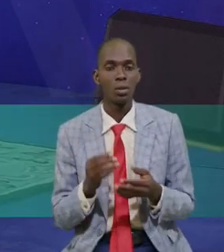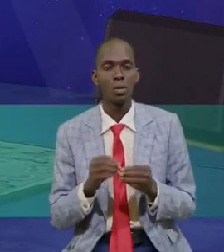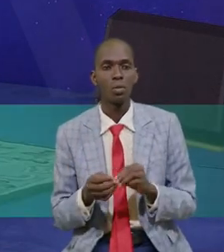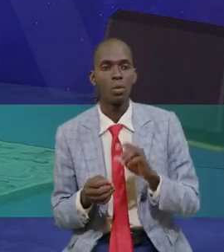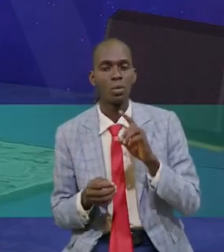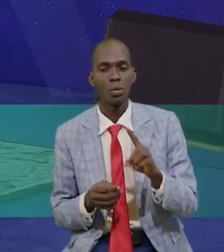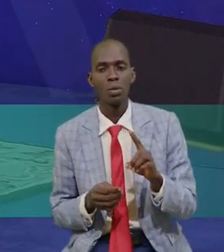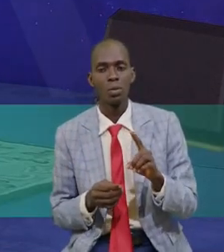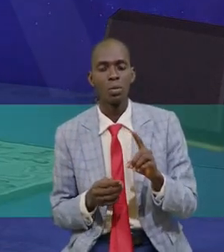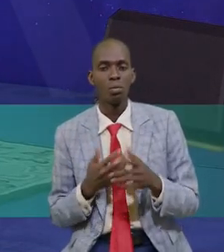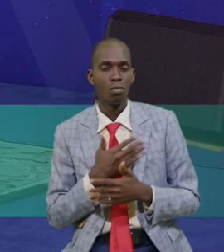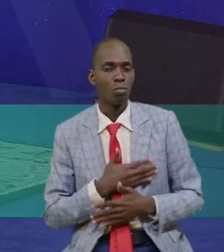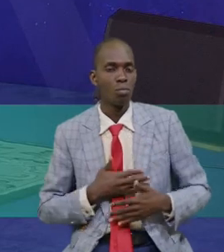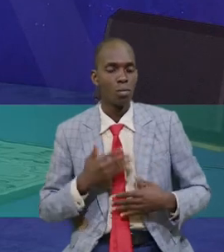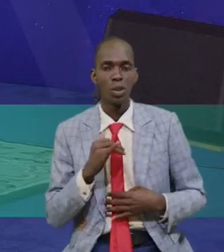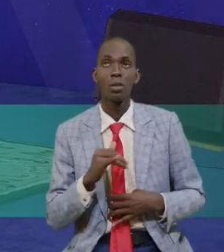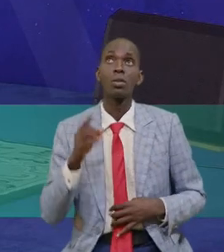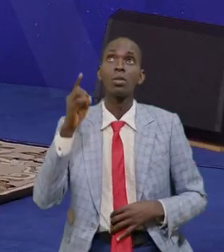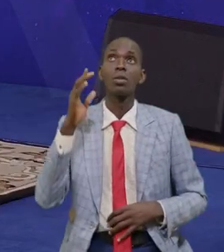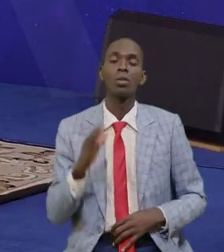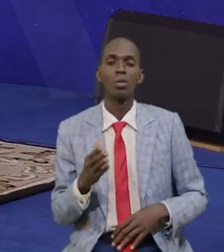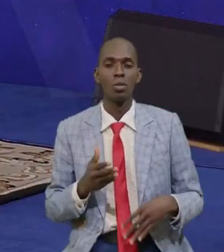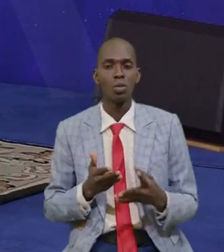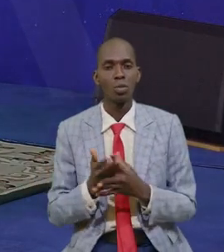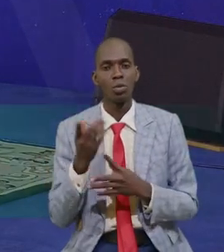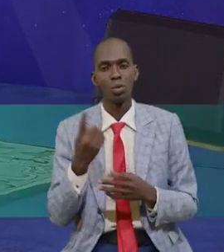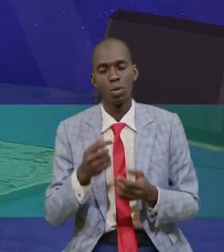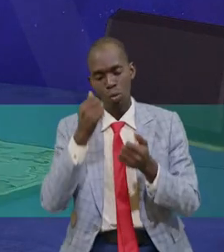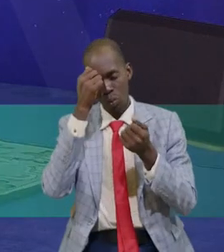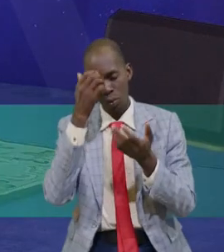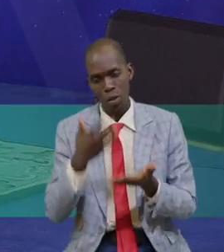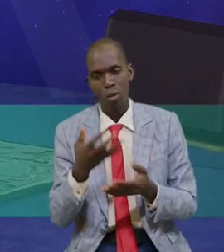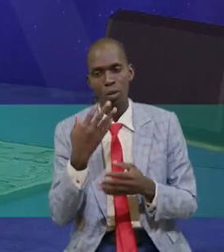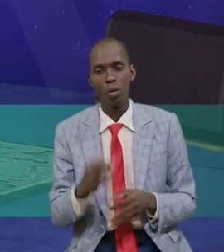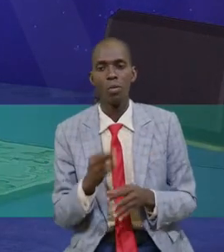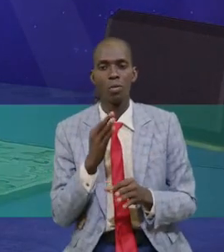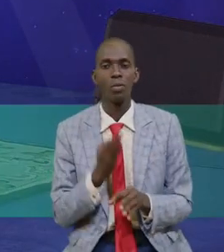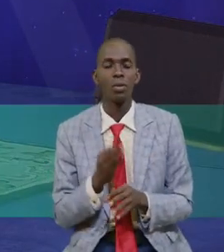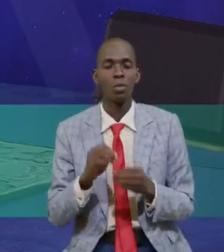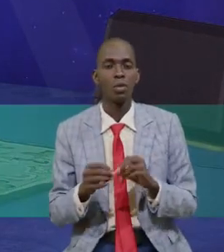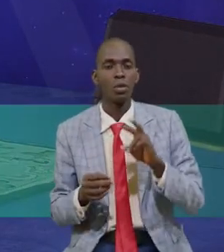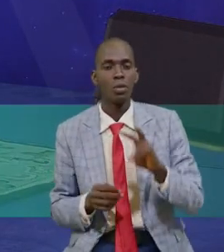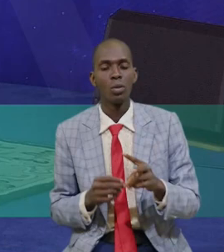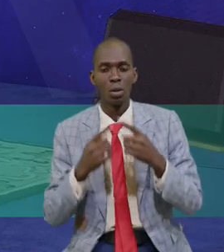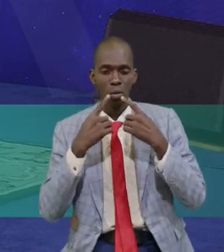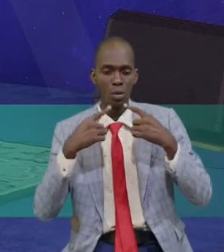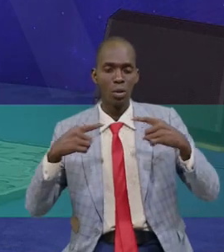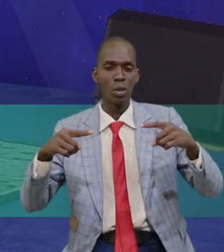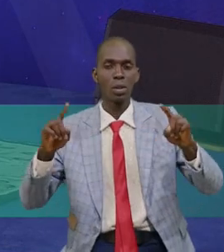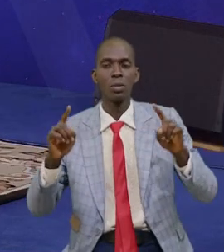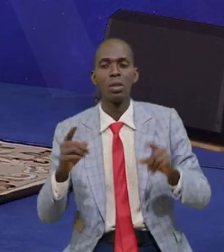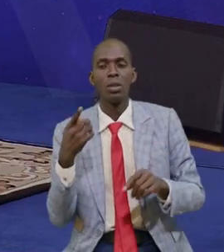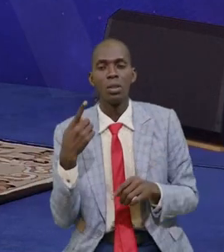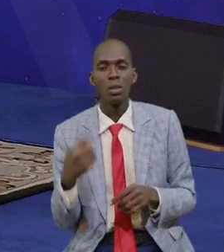pleasing God through the obedience of faith. Number two, proclaiming the